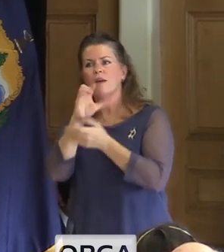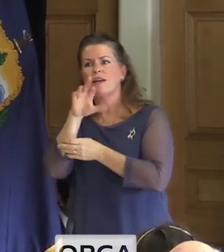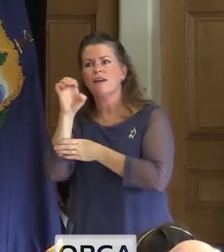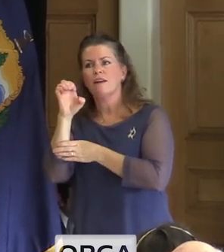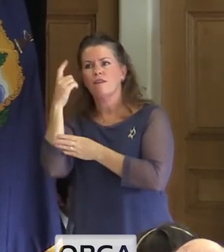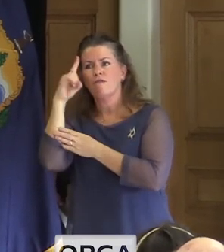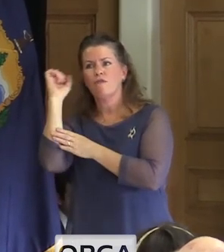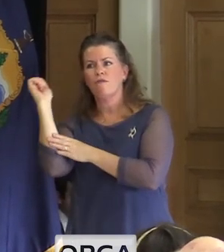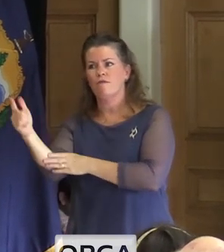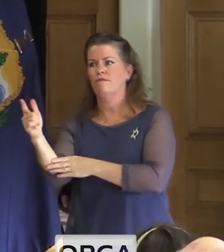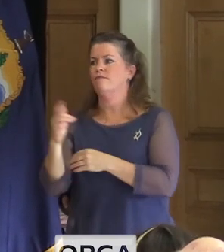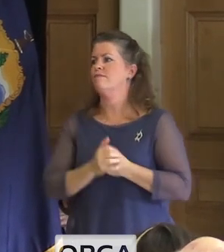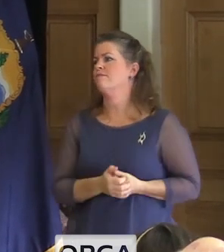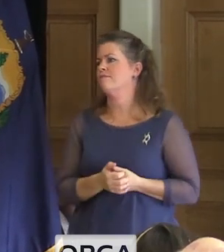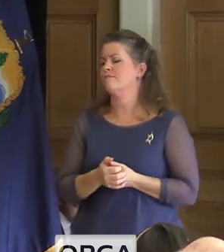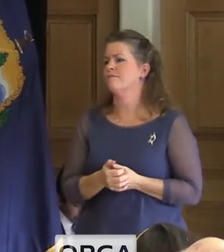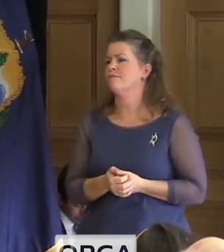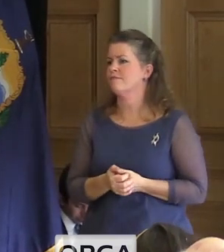all.